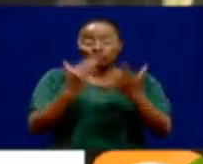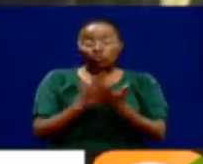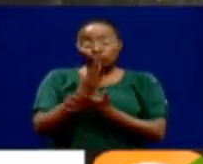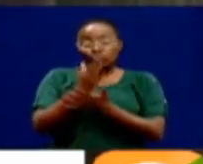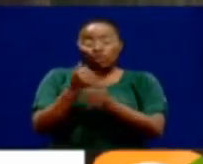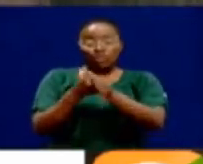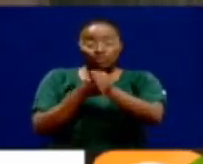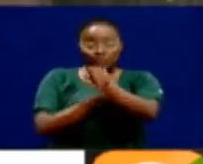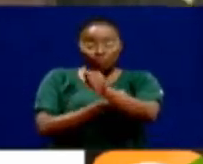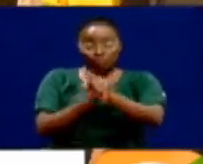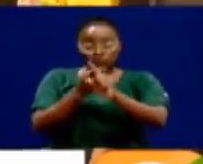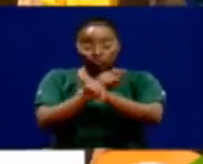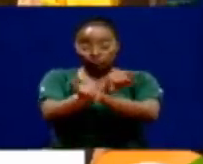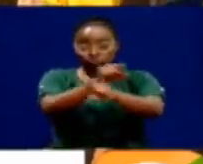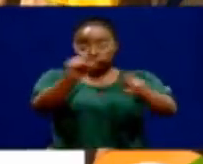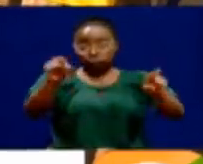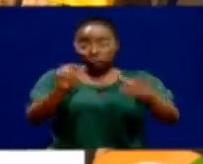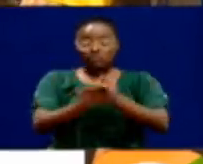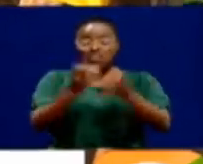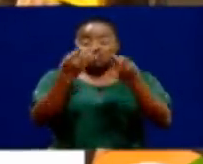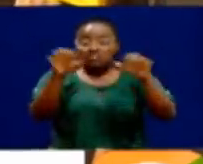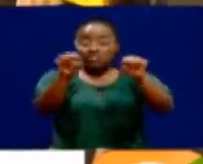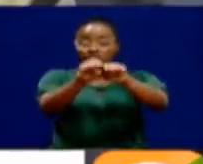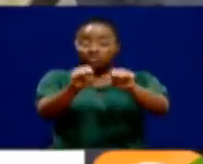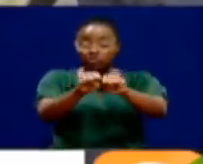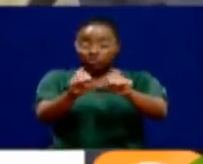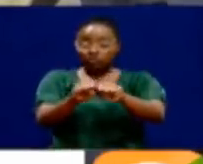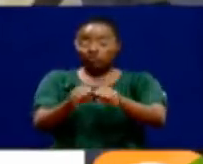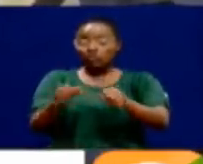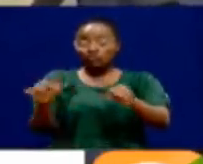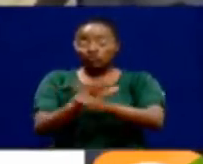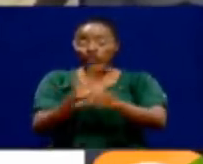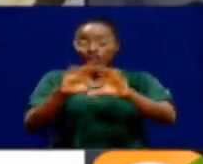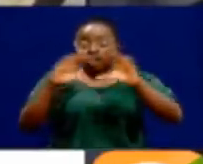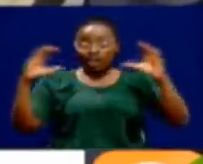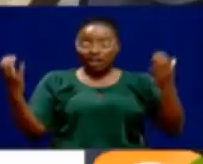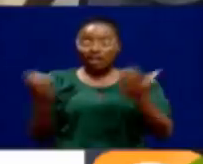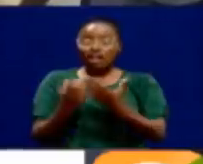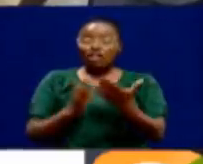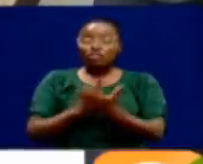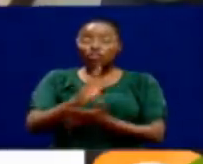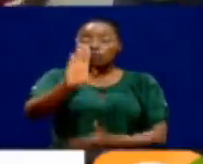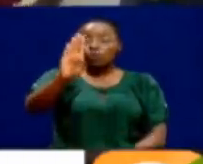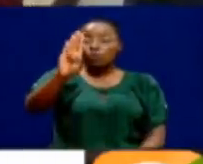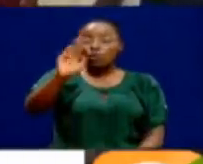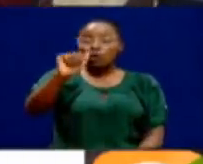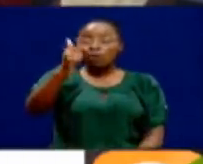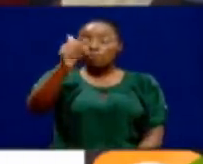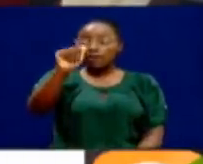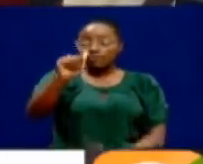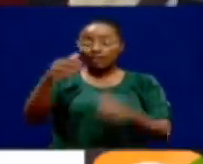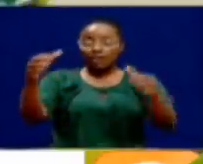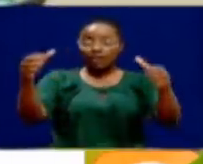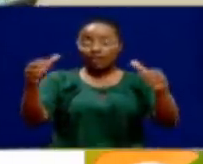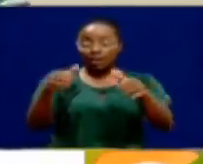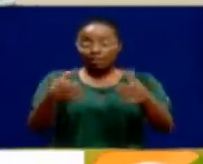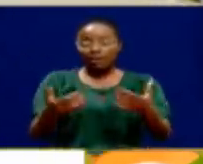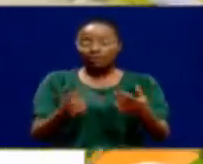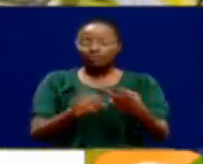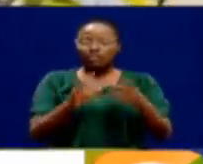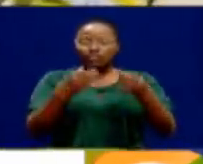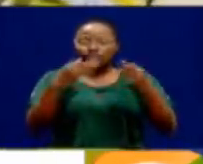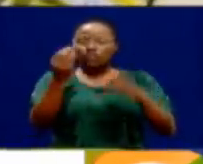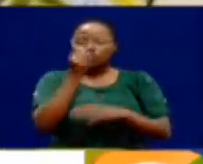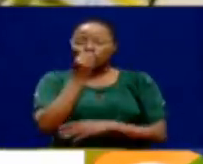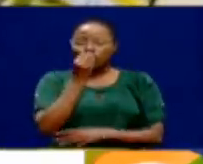to donations by you, free shoes for the entire class, courtesy of the Barter Shoe Company, and